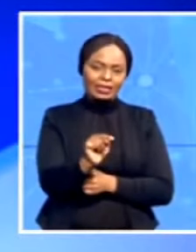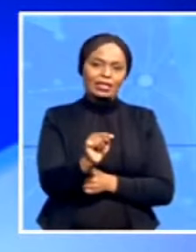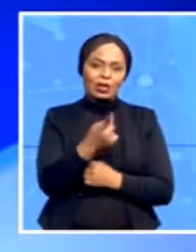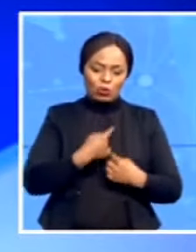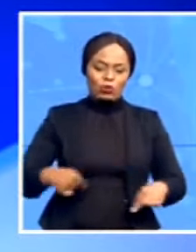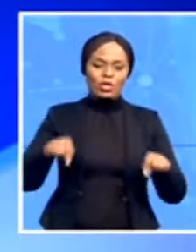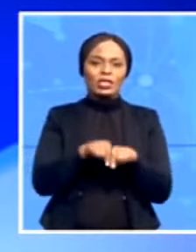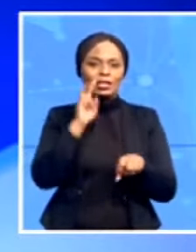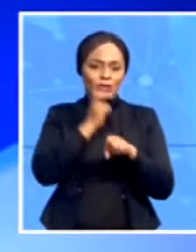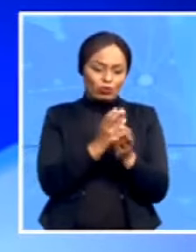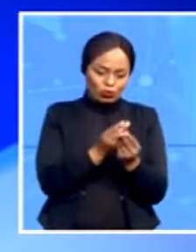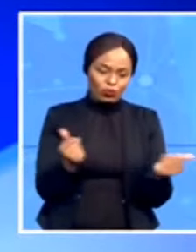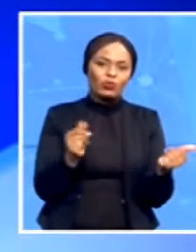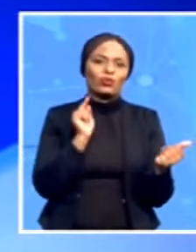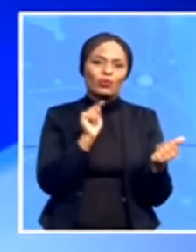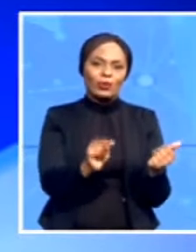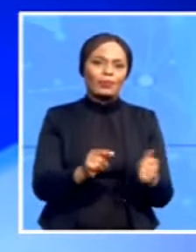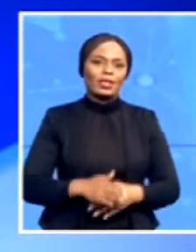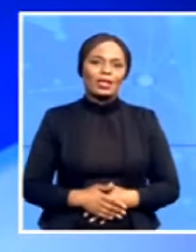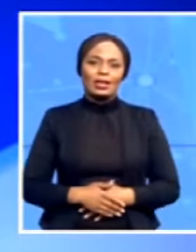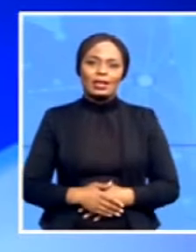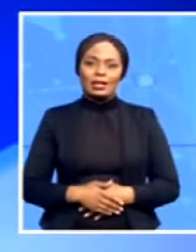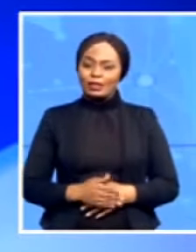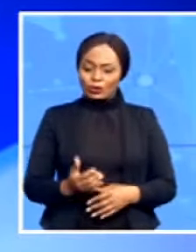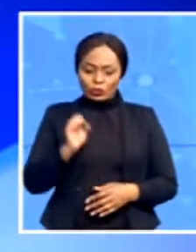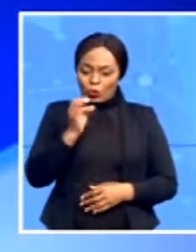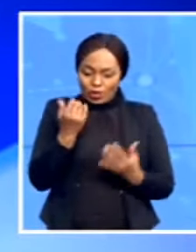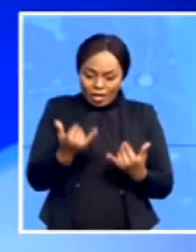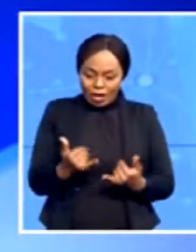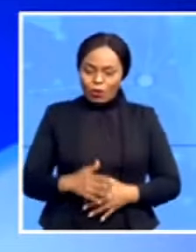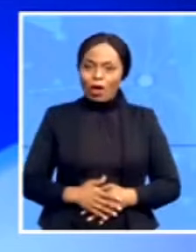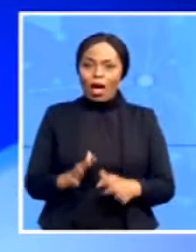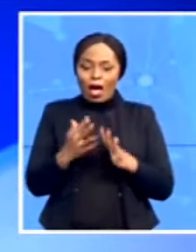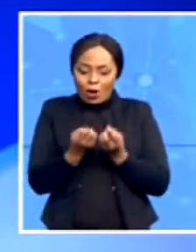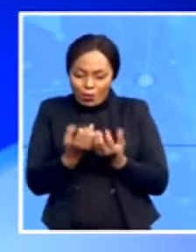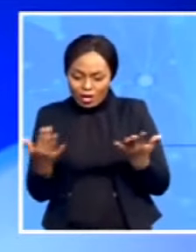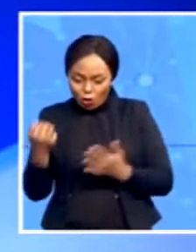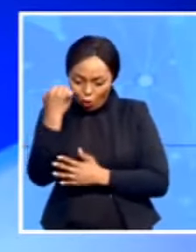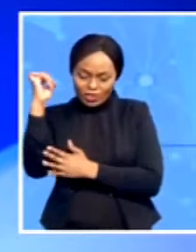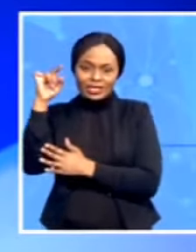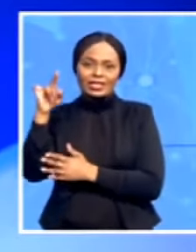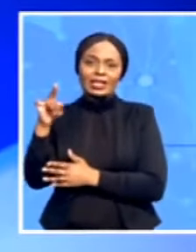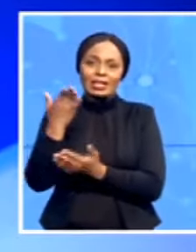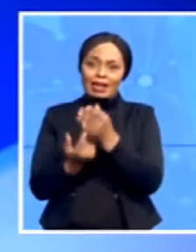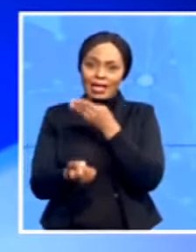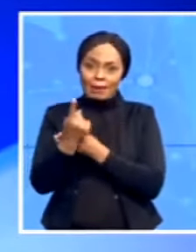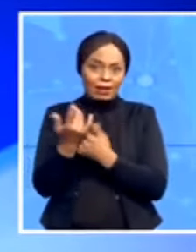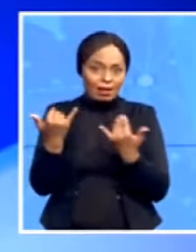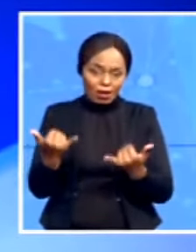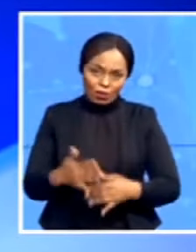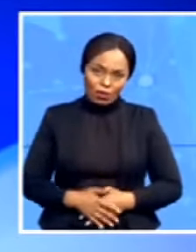imagine now how many objections that the Commission is actually going to be getting. And the majority of those, as I've indicated, are as a result of what actually